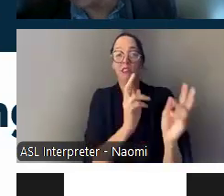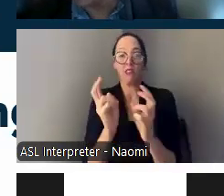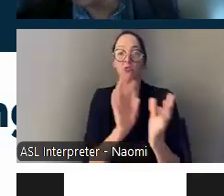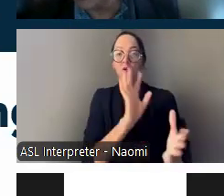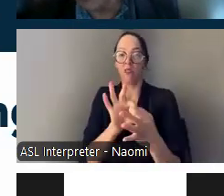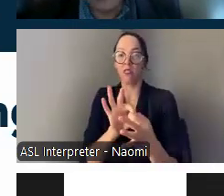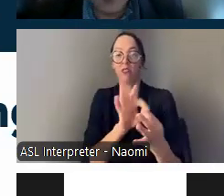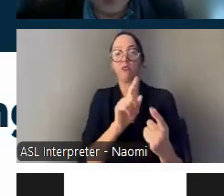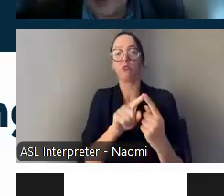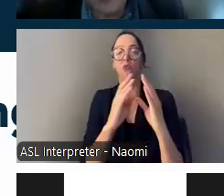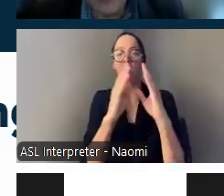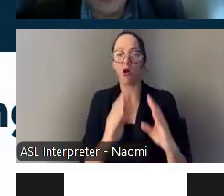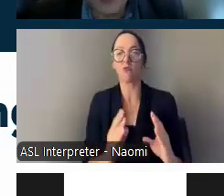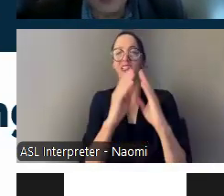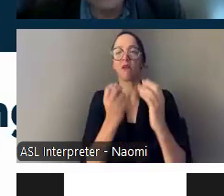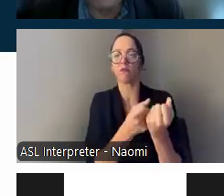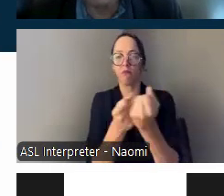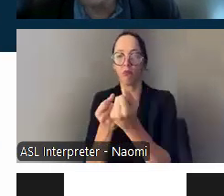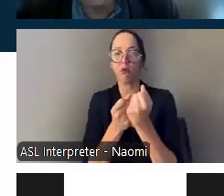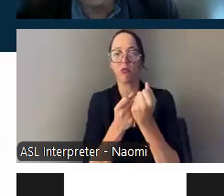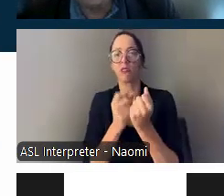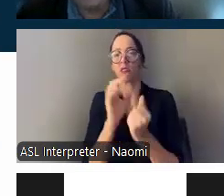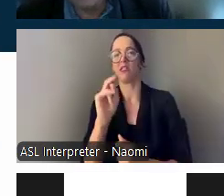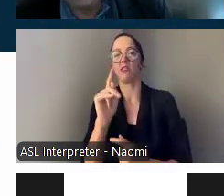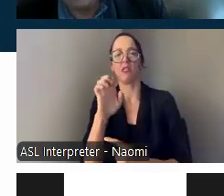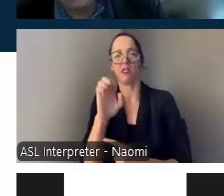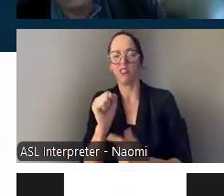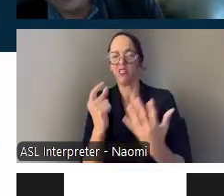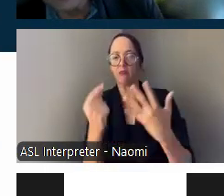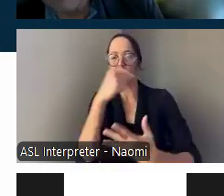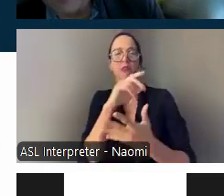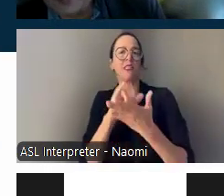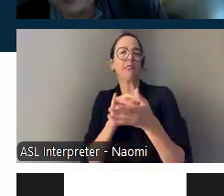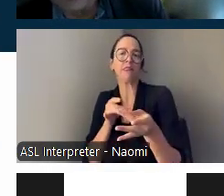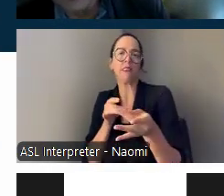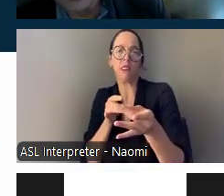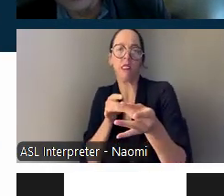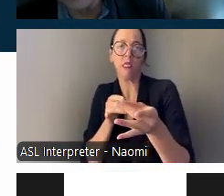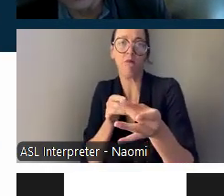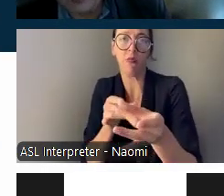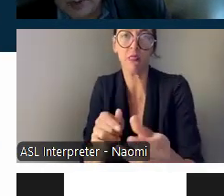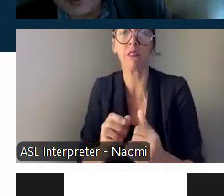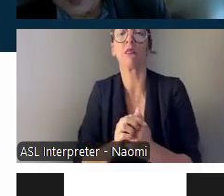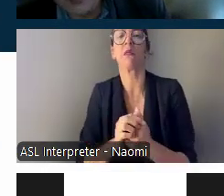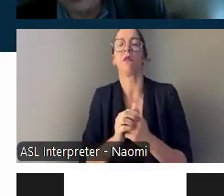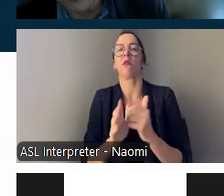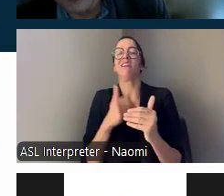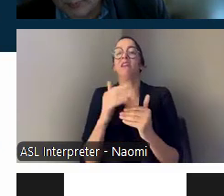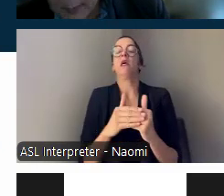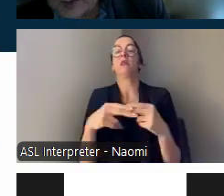so it's seamless. Next slide. And lastly, our final recommendation